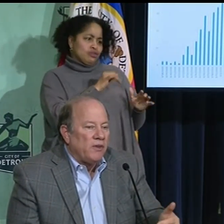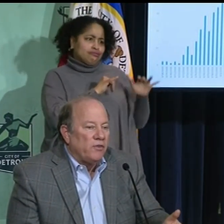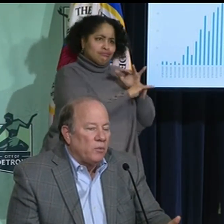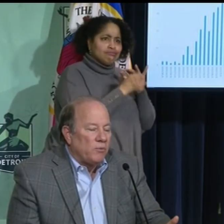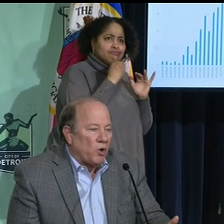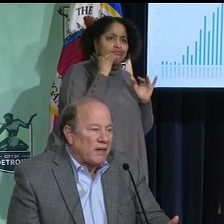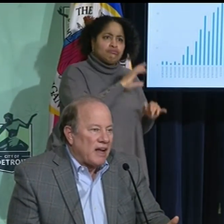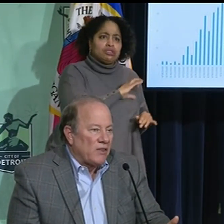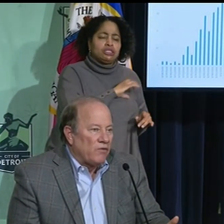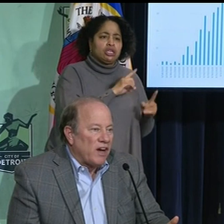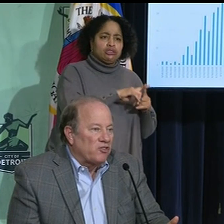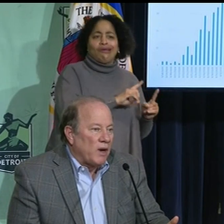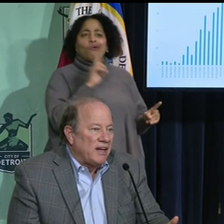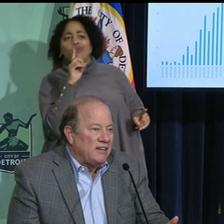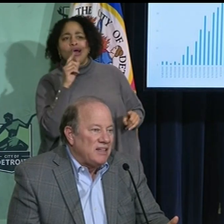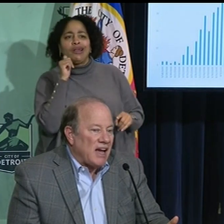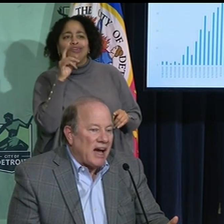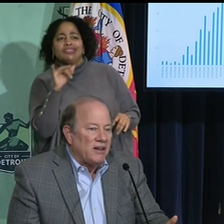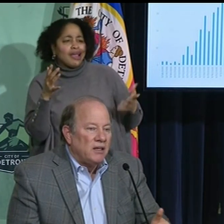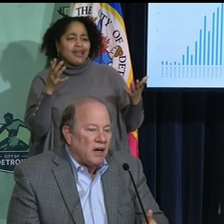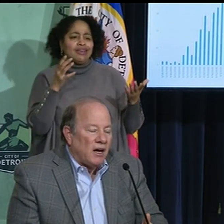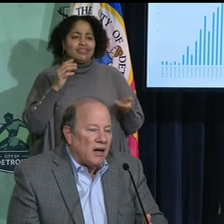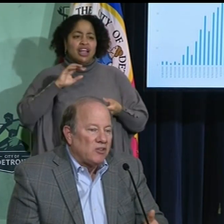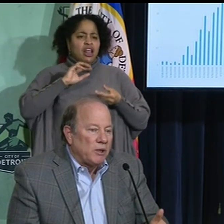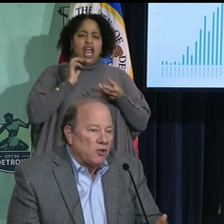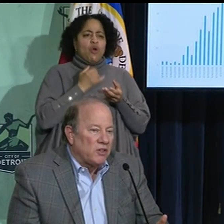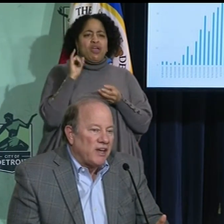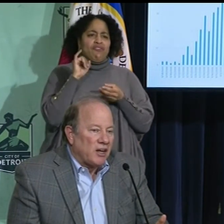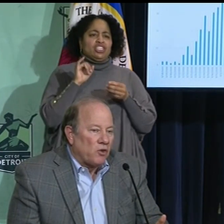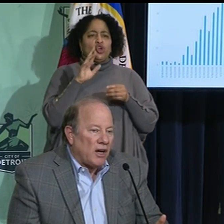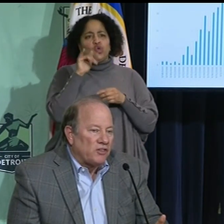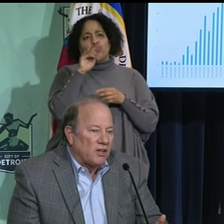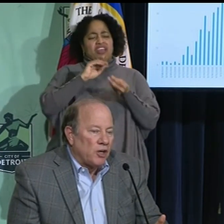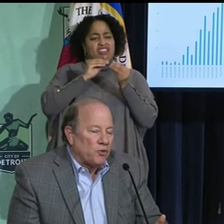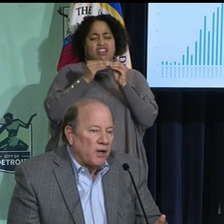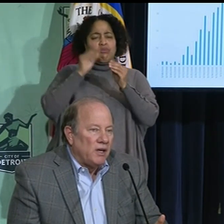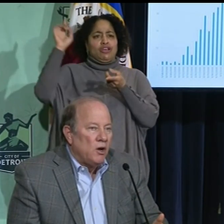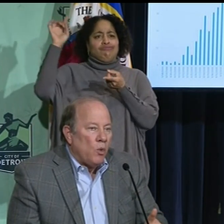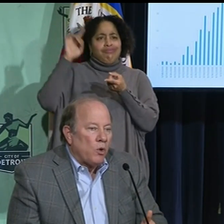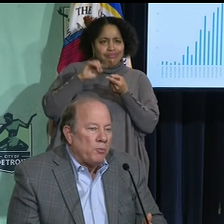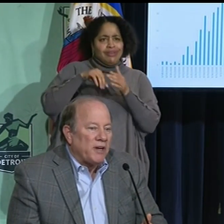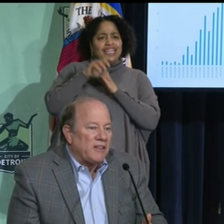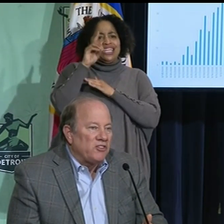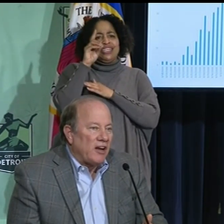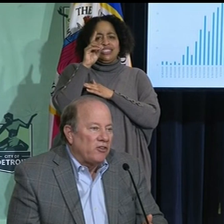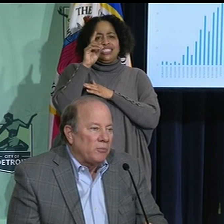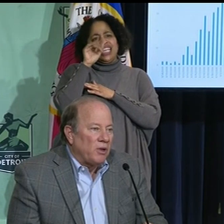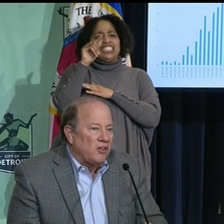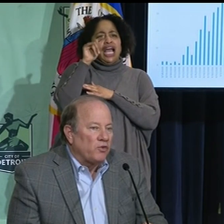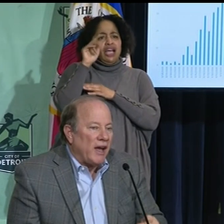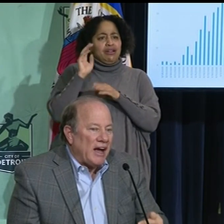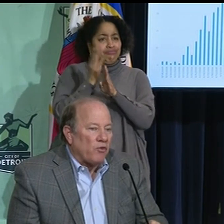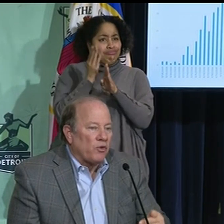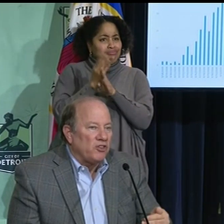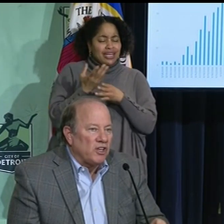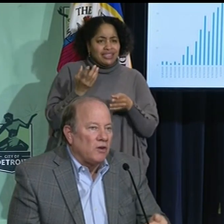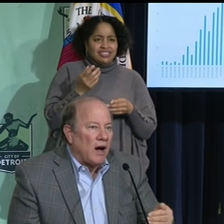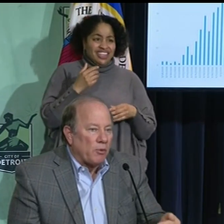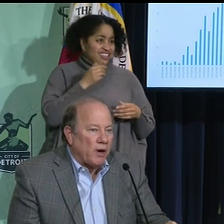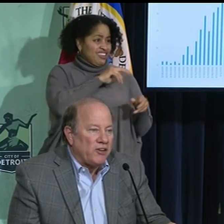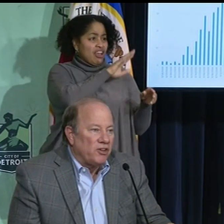way we brought down the infection rate at DDOT has been looked at across the country. We're putting these standards in place for